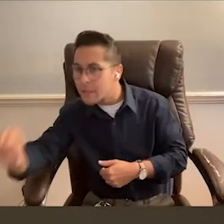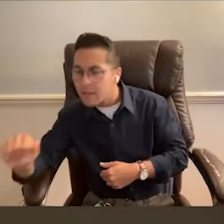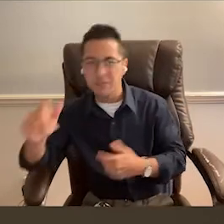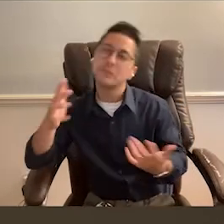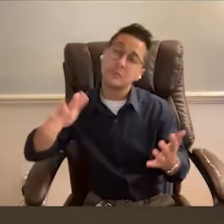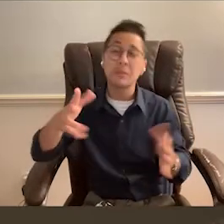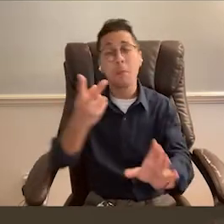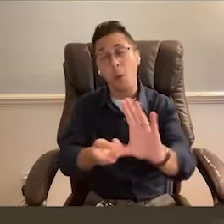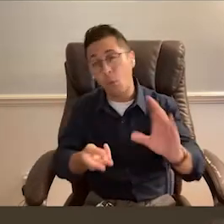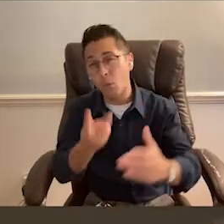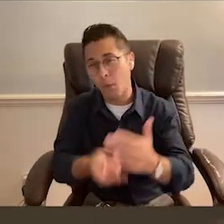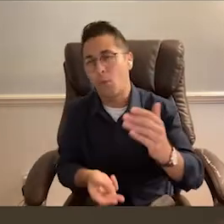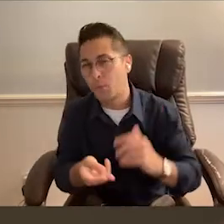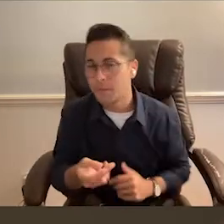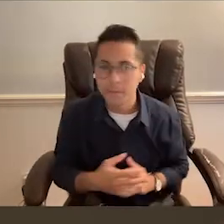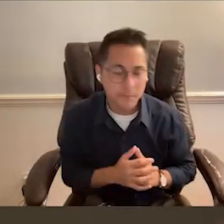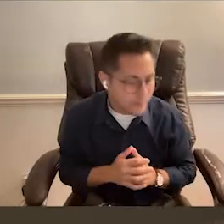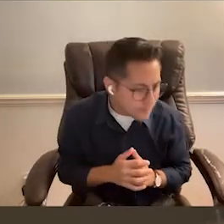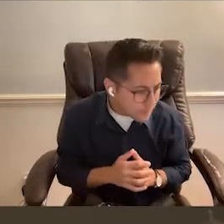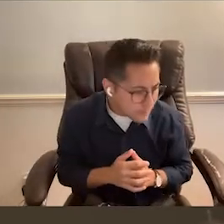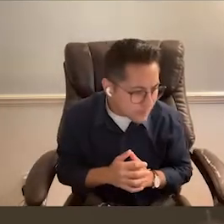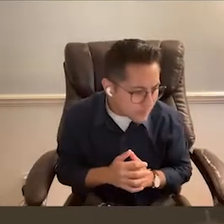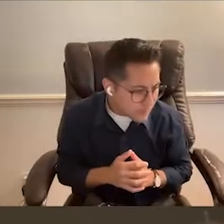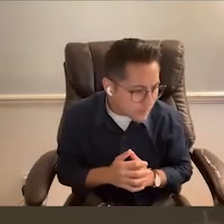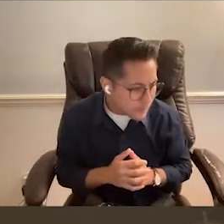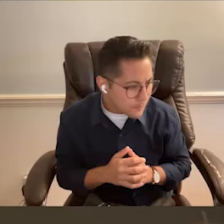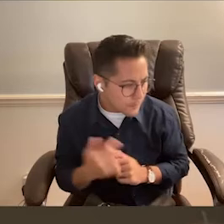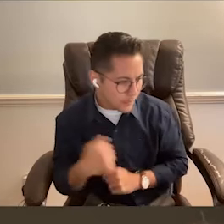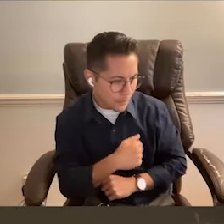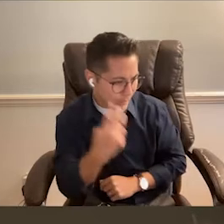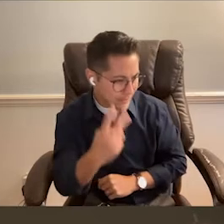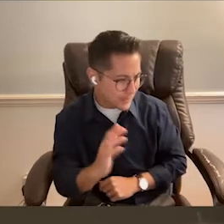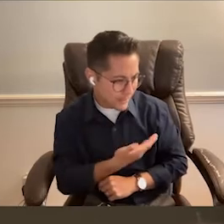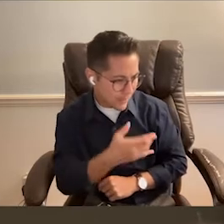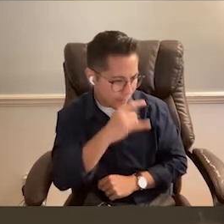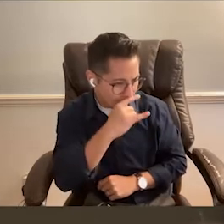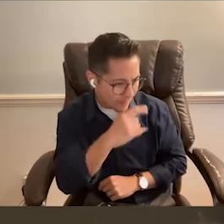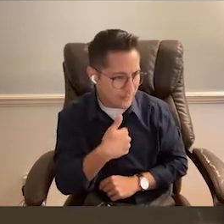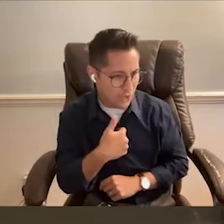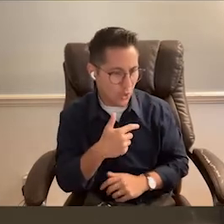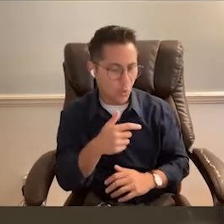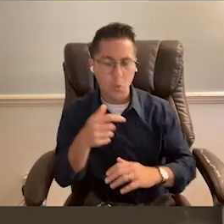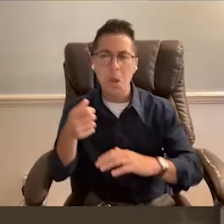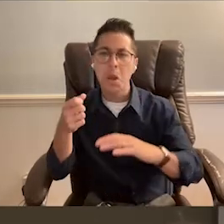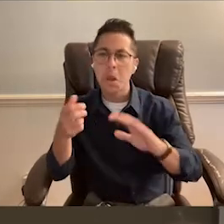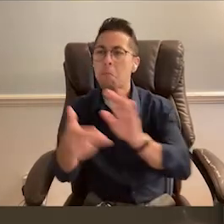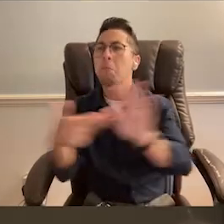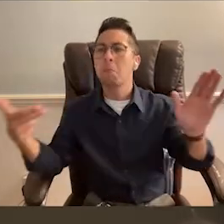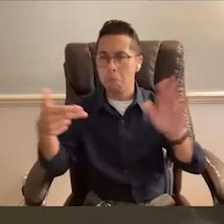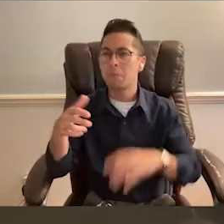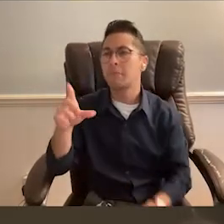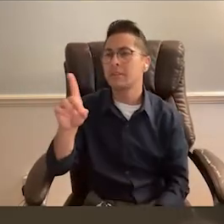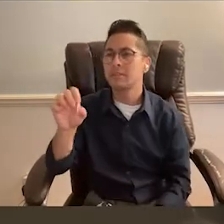health or is it a disability? So it's really kind of both. Yeah. Yeah, I know that's I'm it. at the neighbor base